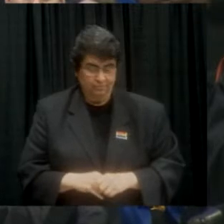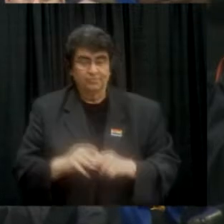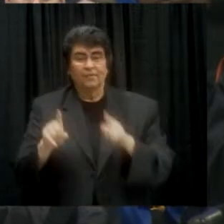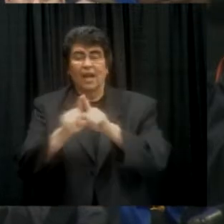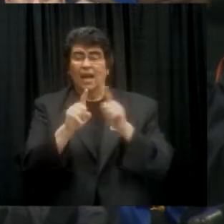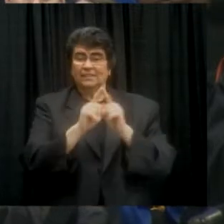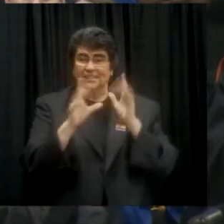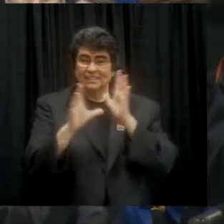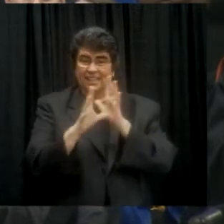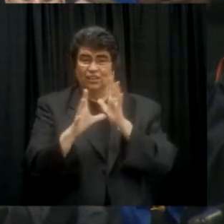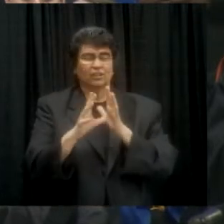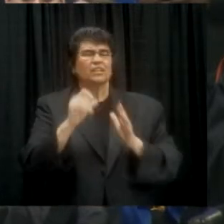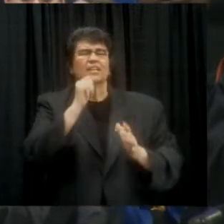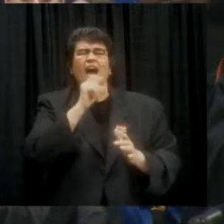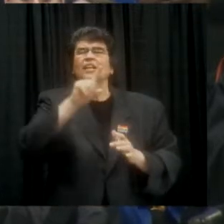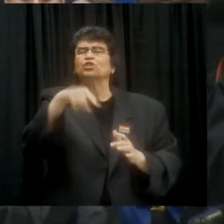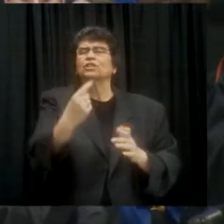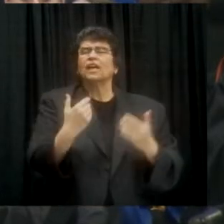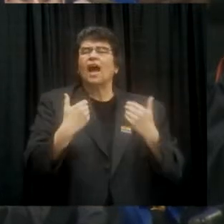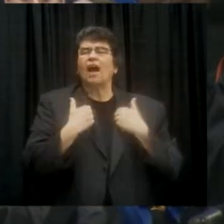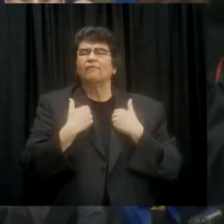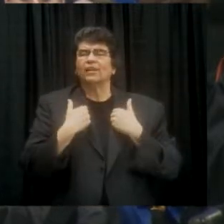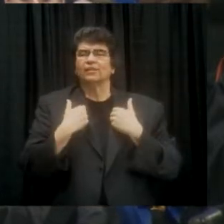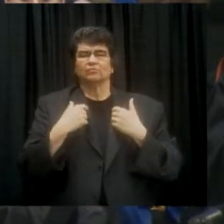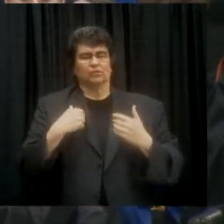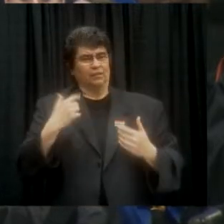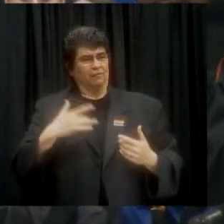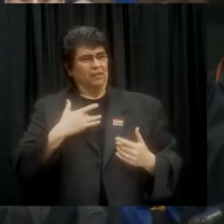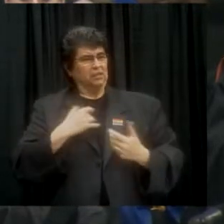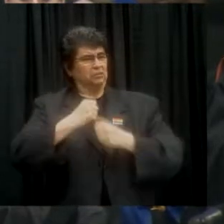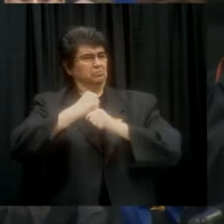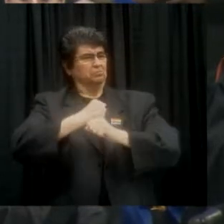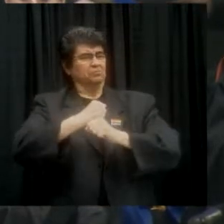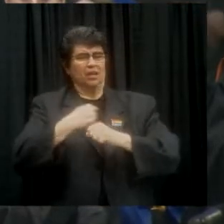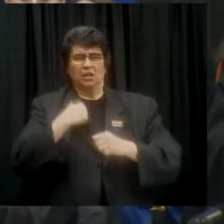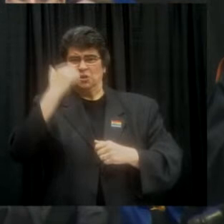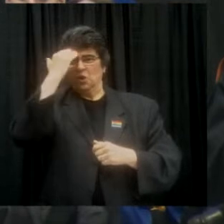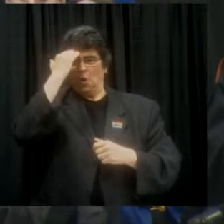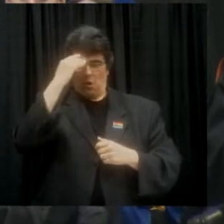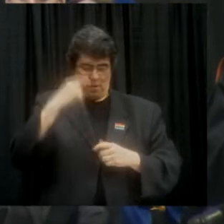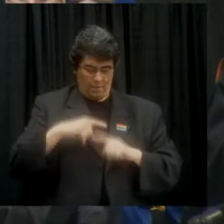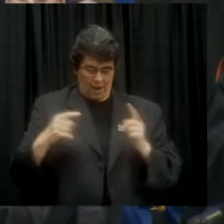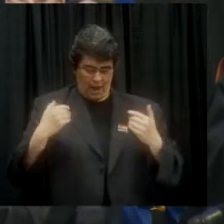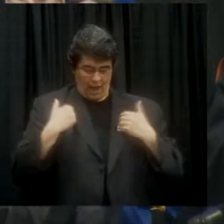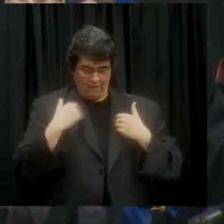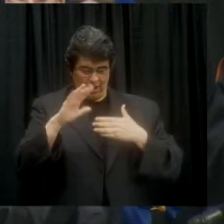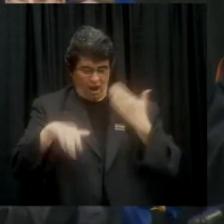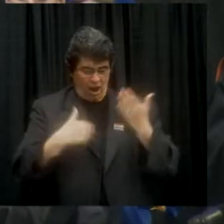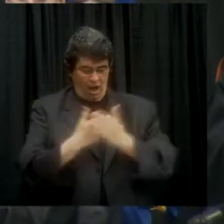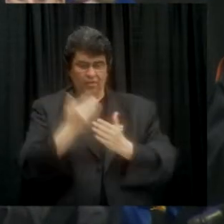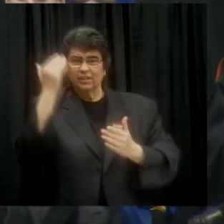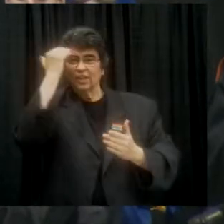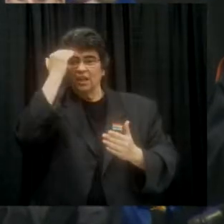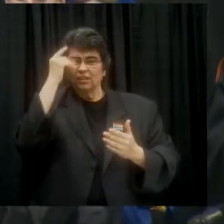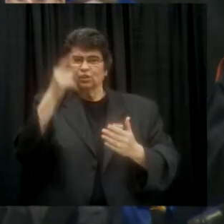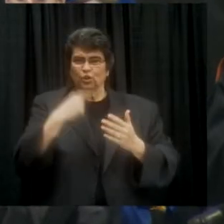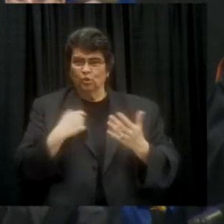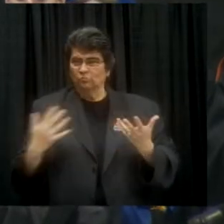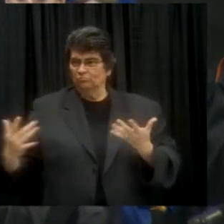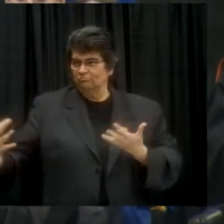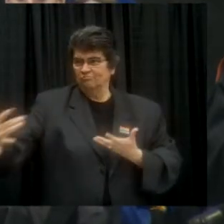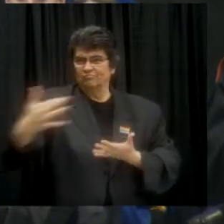as a senior, it is not just having the superiority you feel as an upperclassman, but having all of the knowledge you've